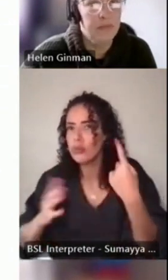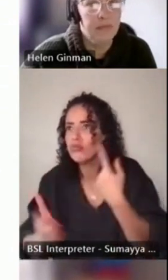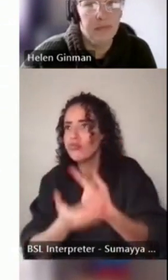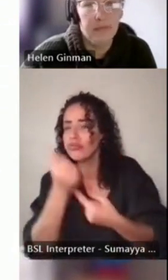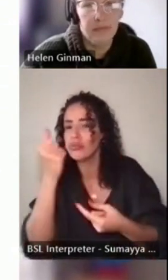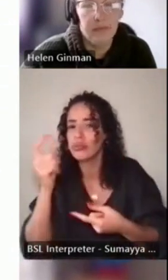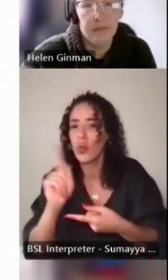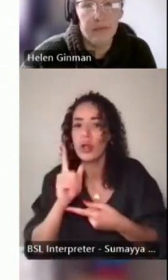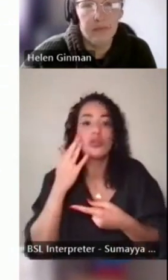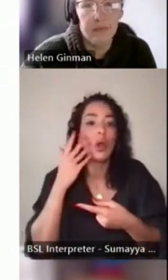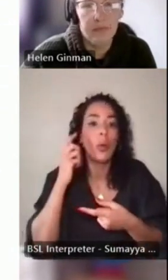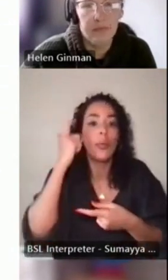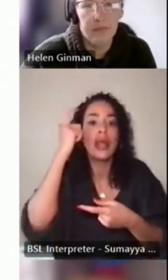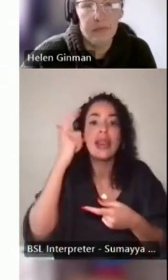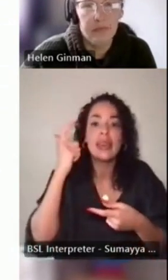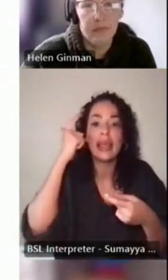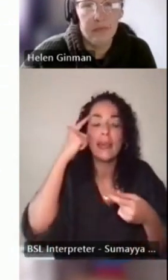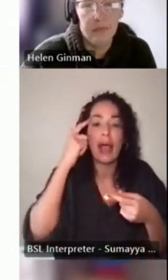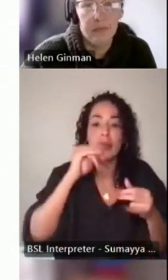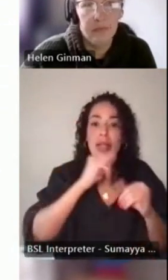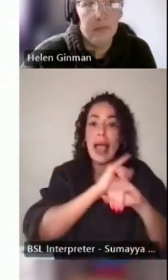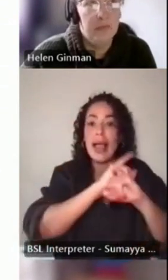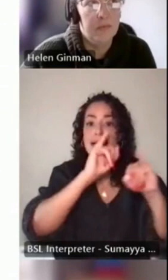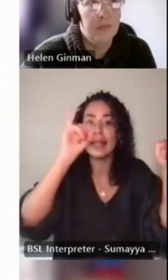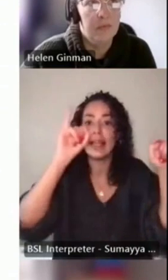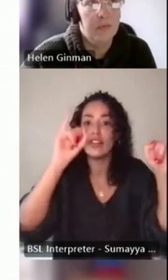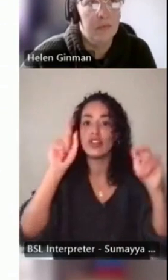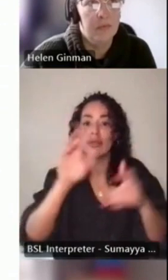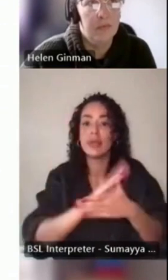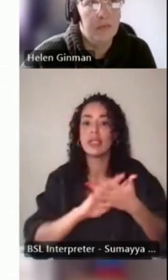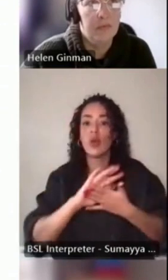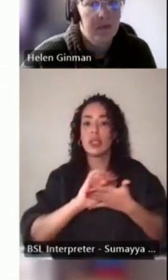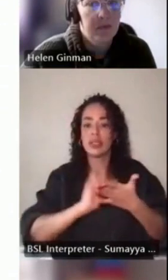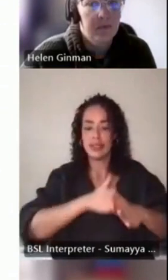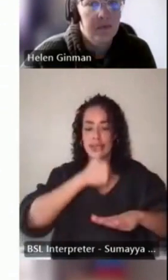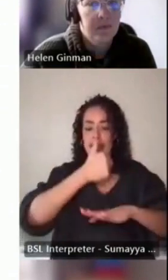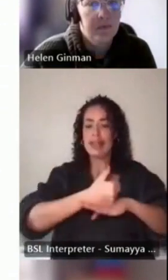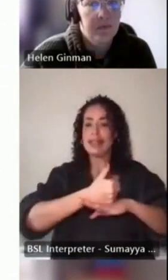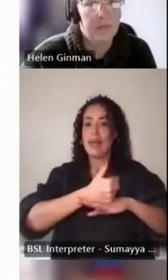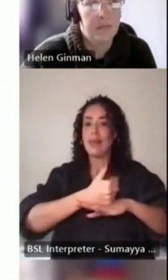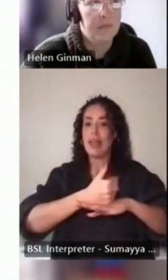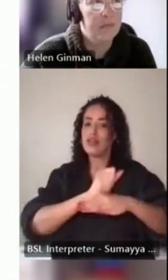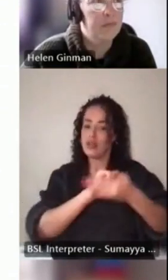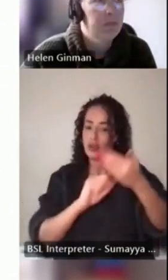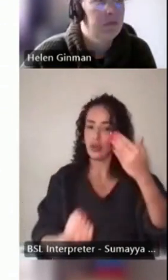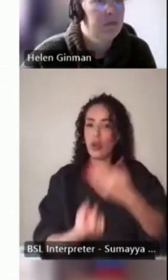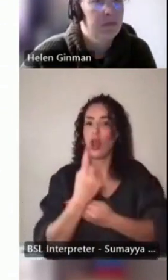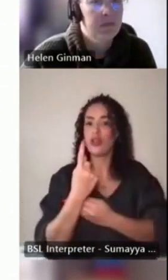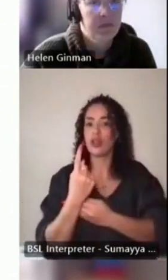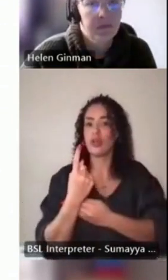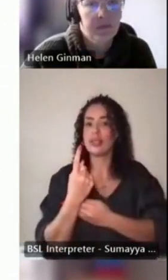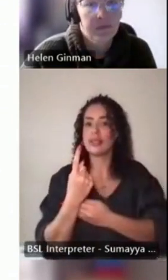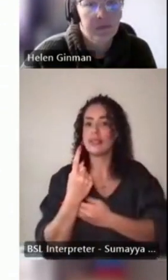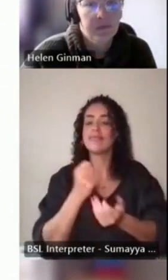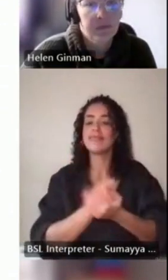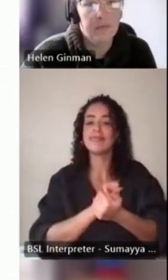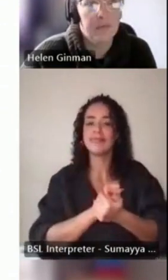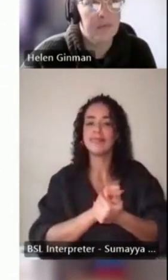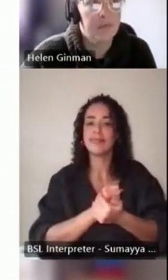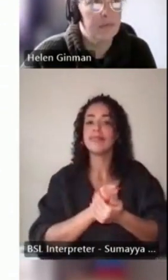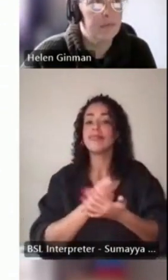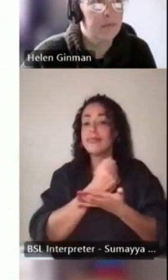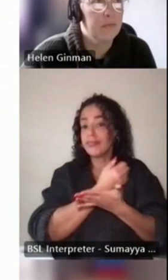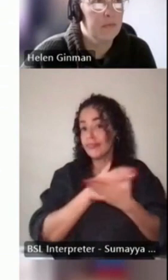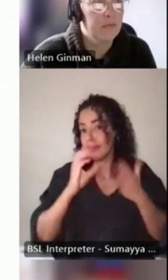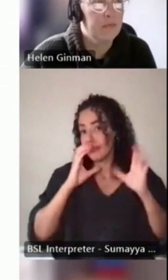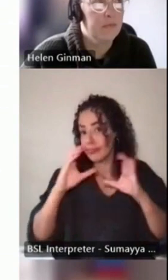escalation techniques, one of them is to establish consequences. So clearly communicate the potential